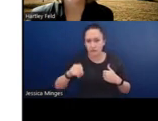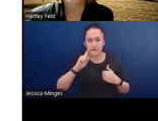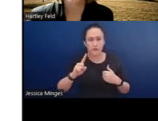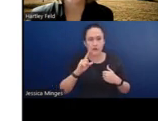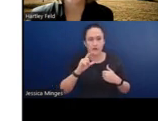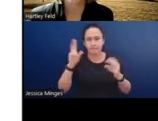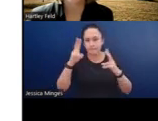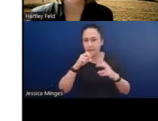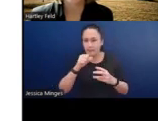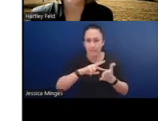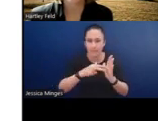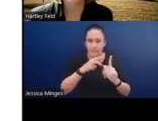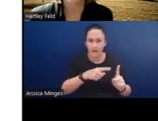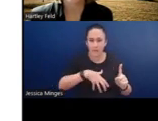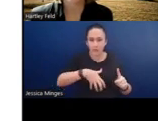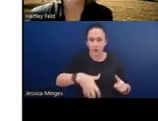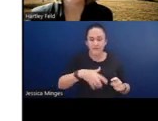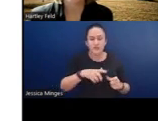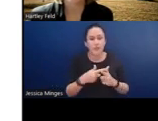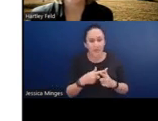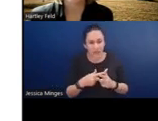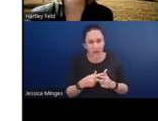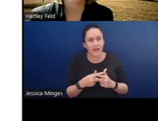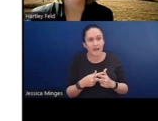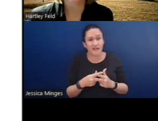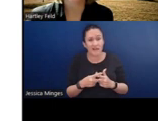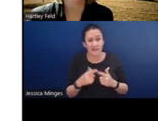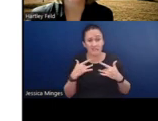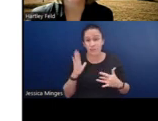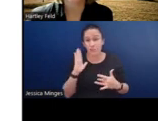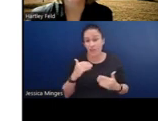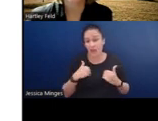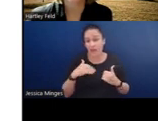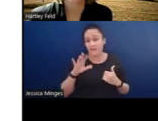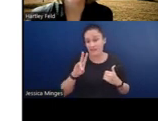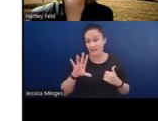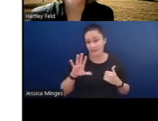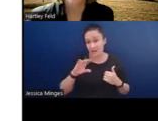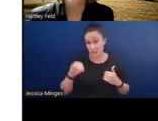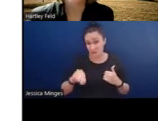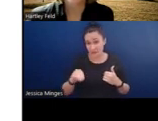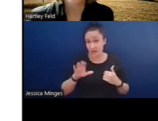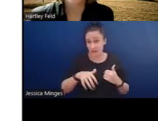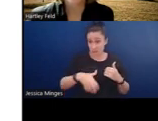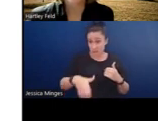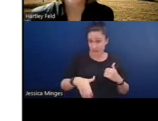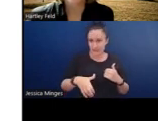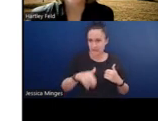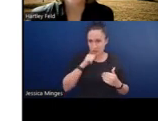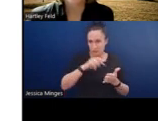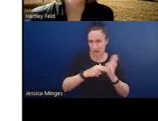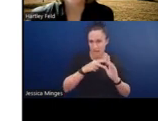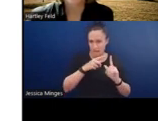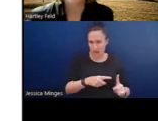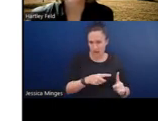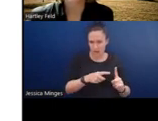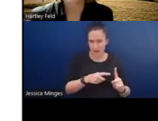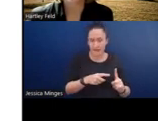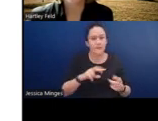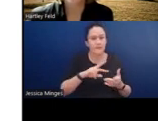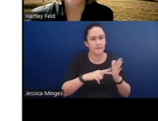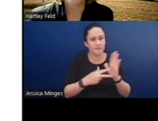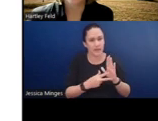health disparity, that they have over 75% of their pregnancies are unintended. And that means that they're